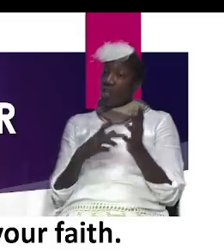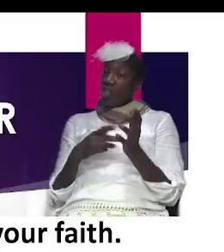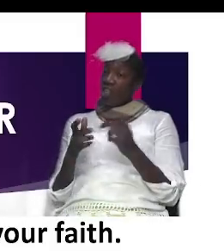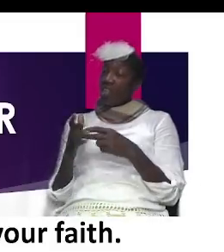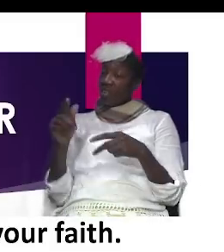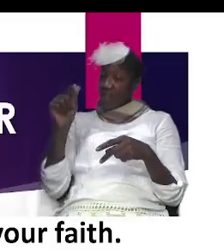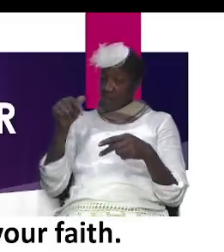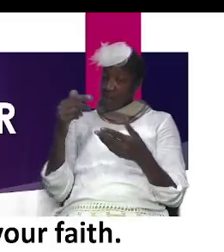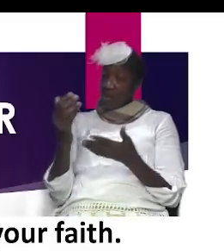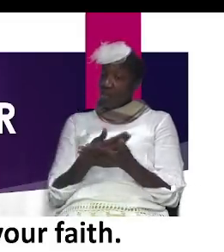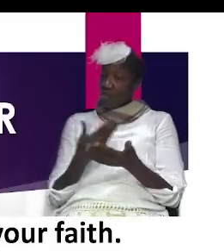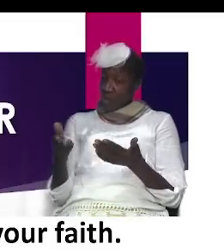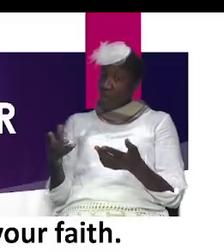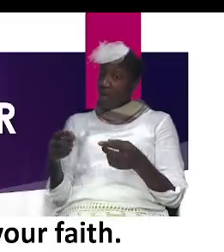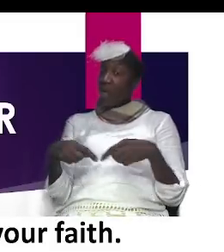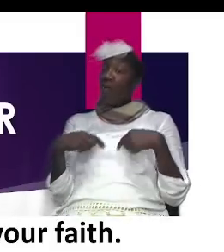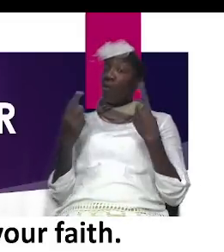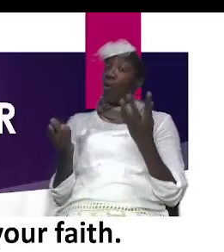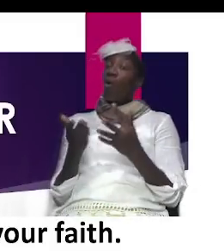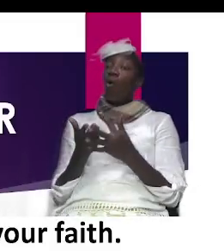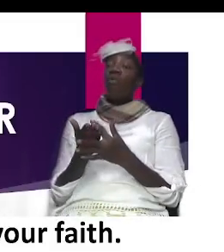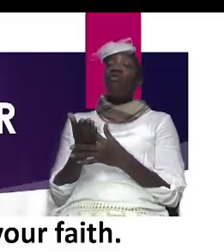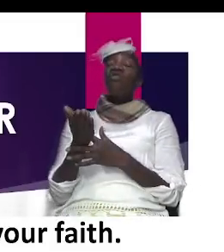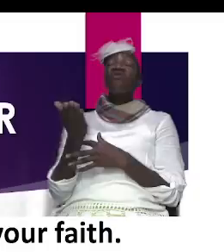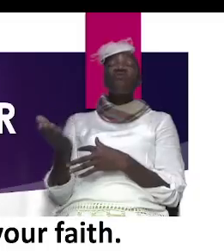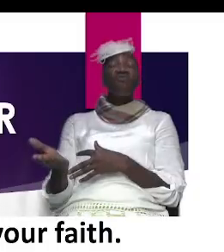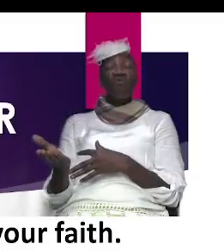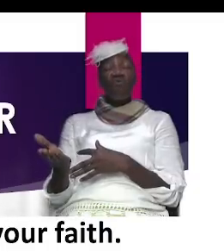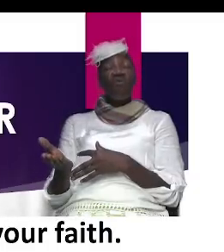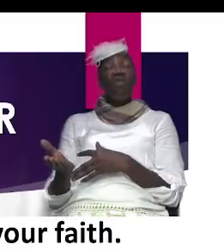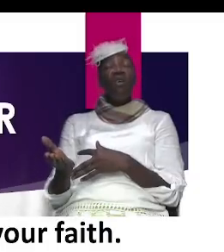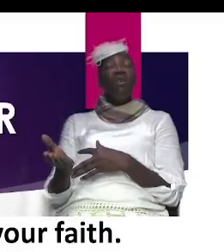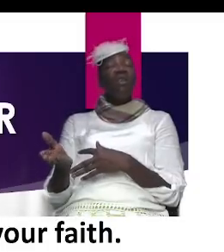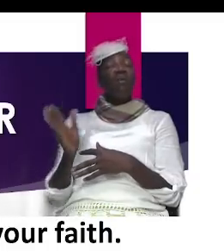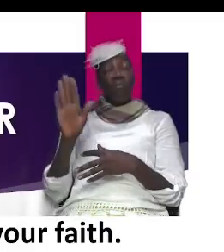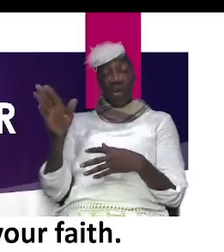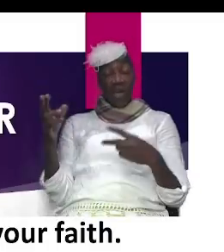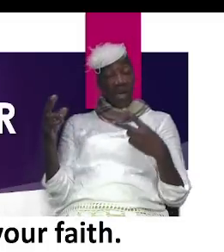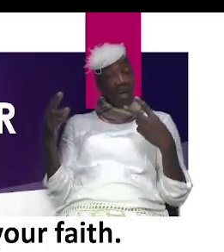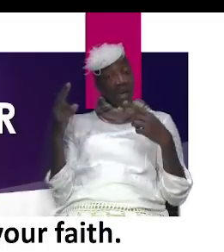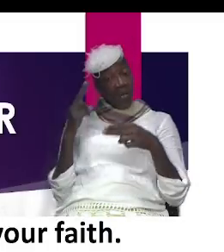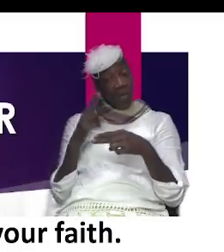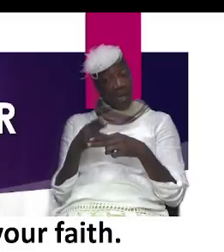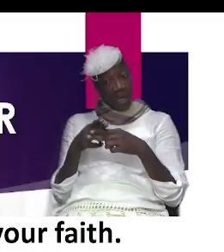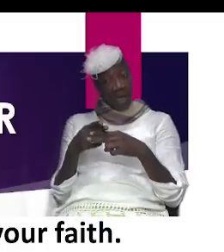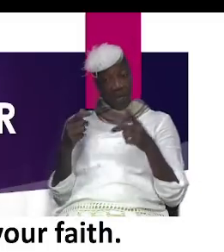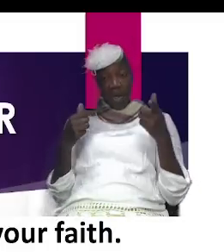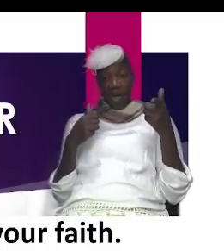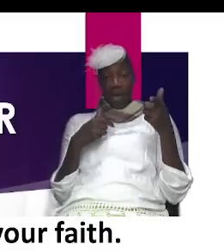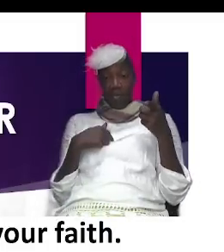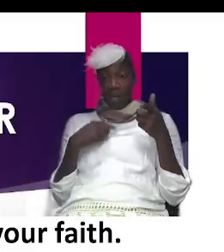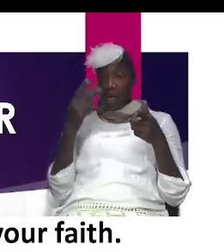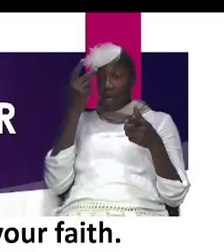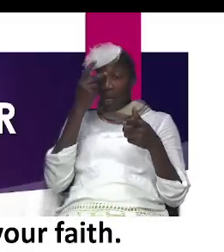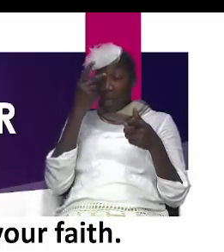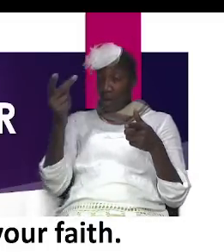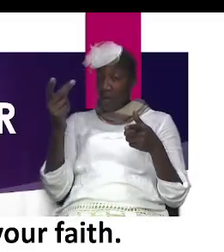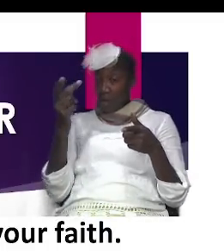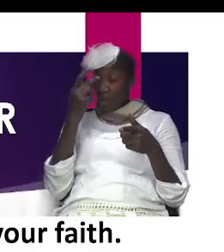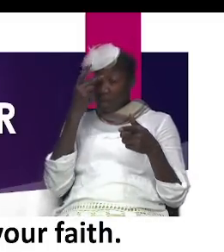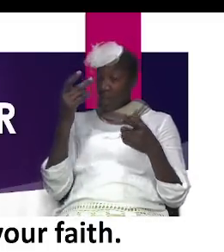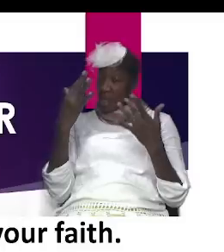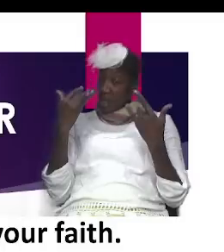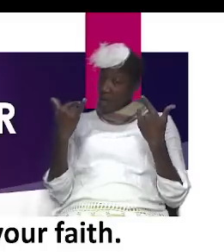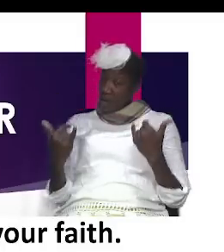that you are going to go through as somebody that bears my name. So I am going to look to see how you